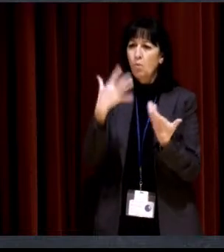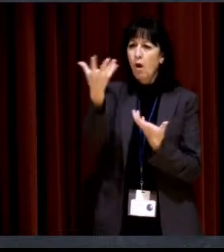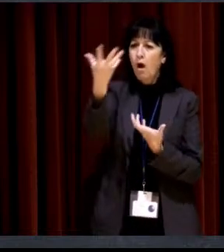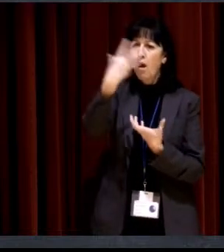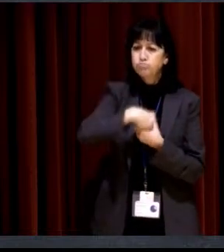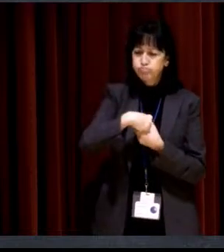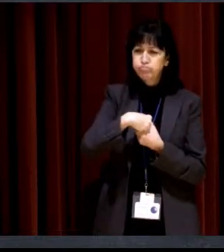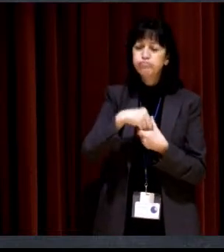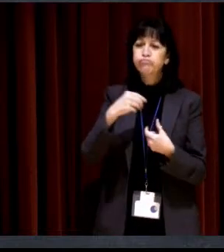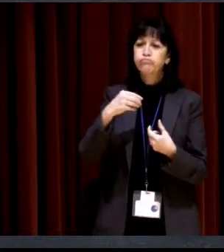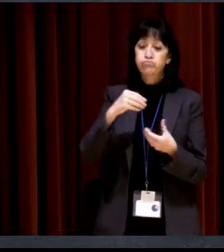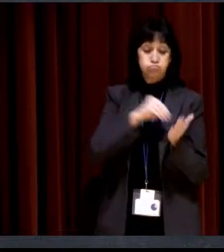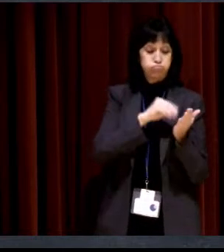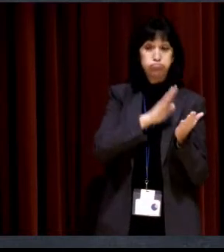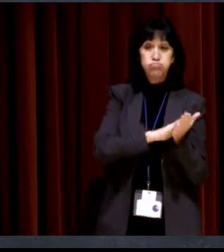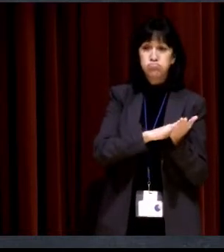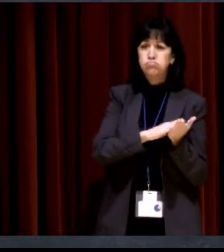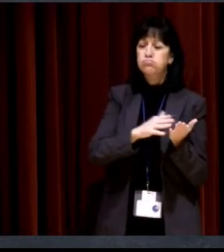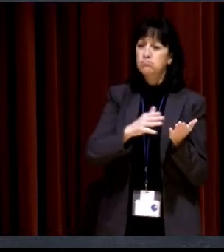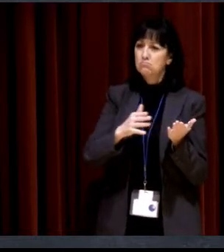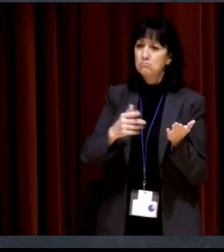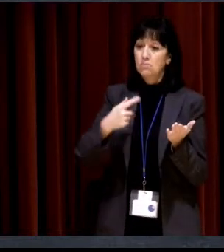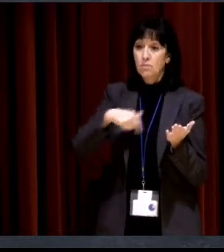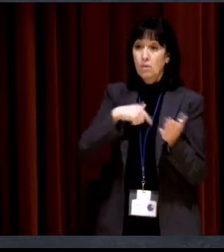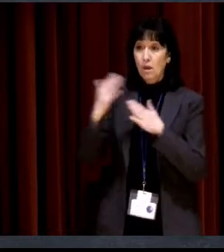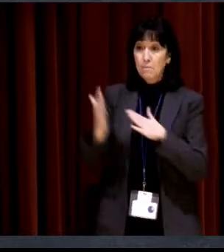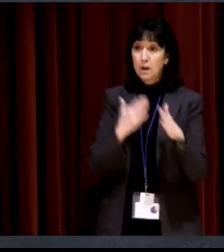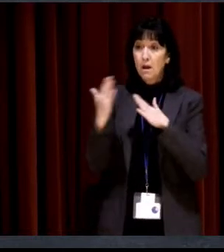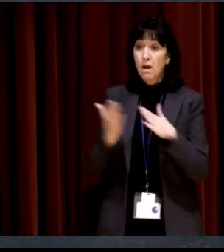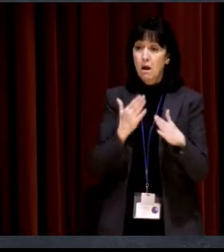it's a question that has come up a number of times.